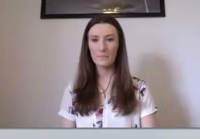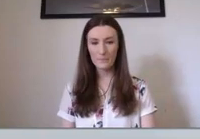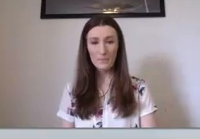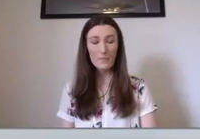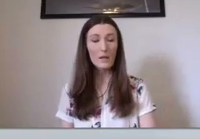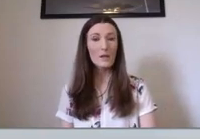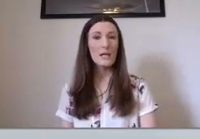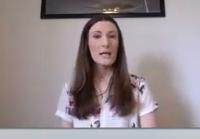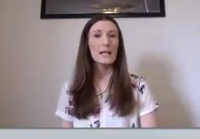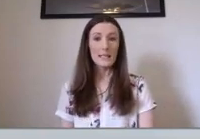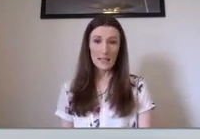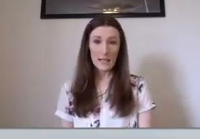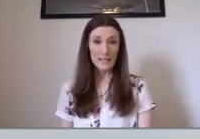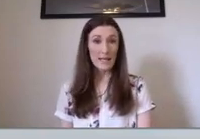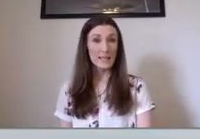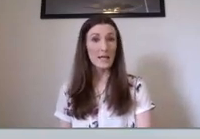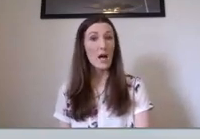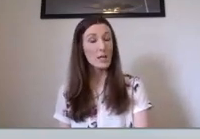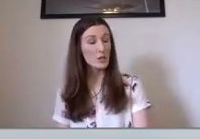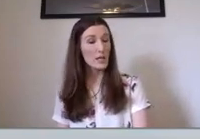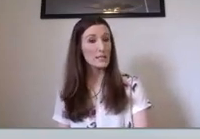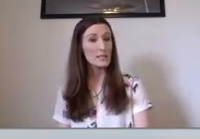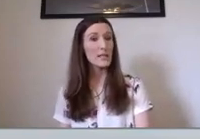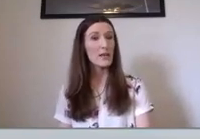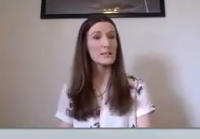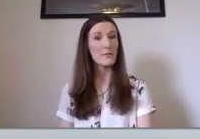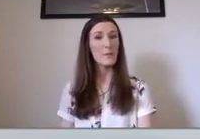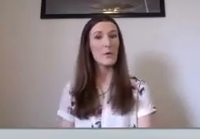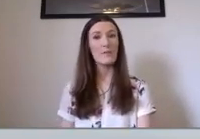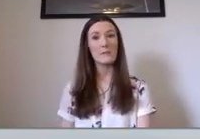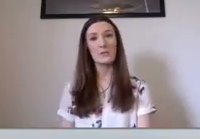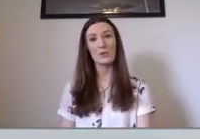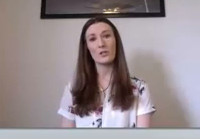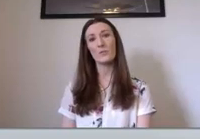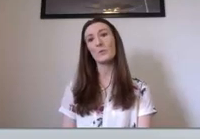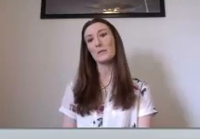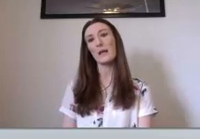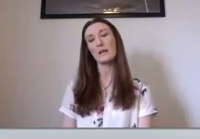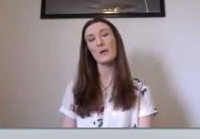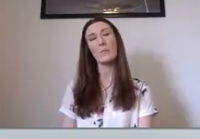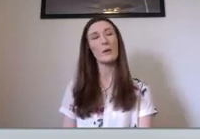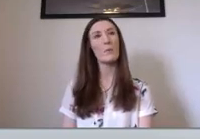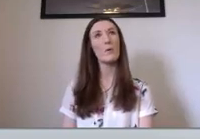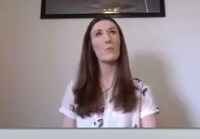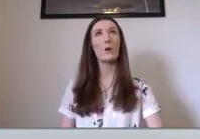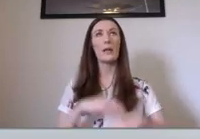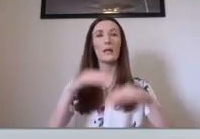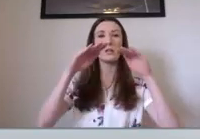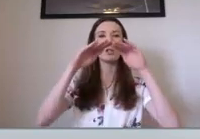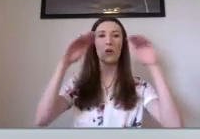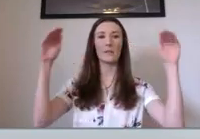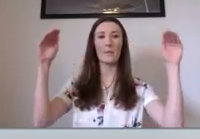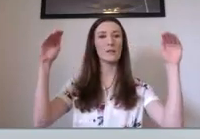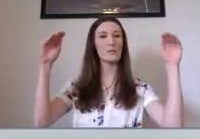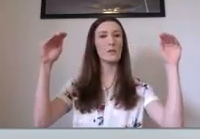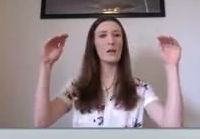ASL. Since the late 1800s, deaf people have been discouraged from using ASL. People put